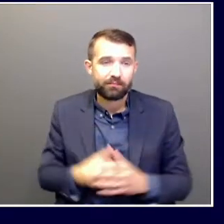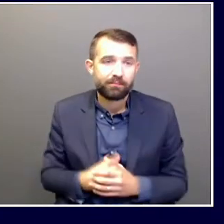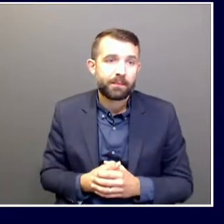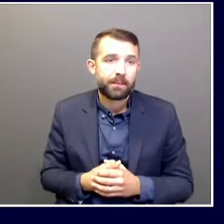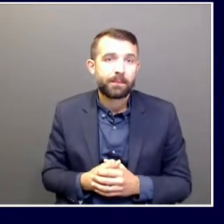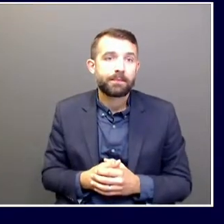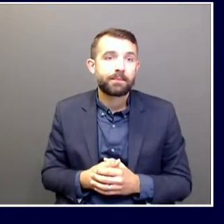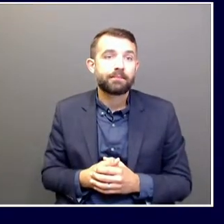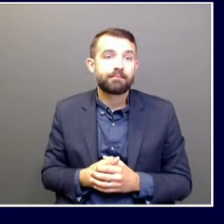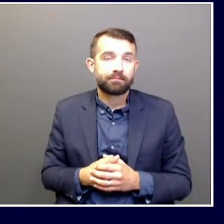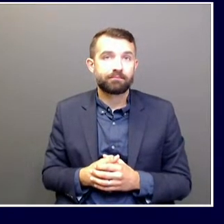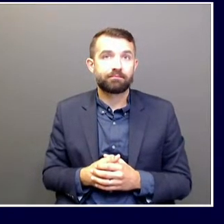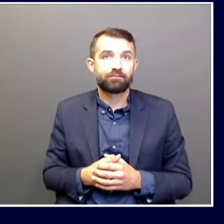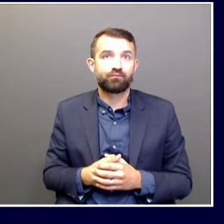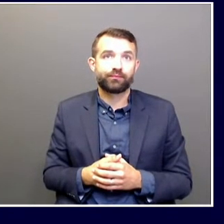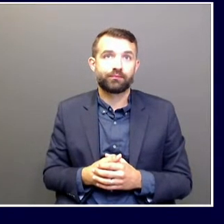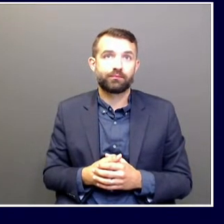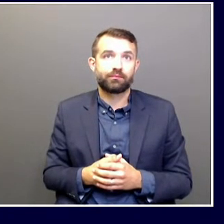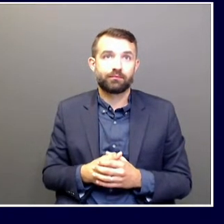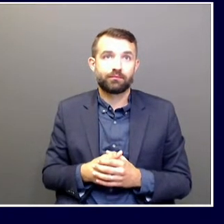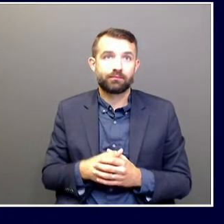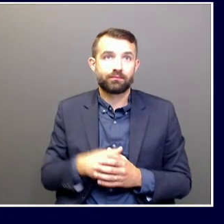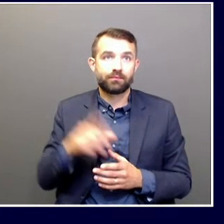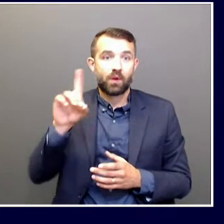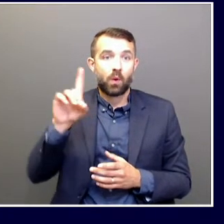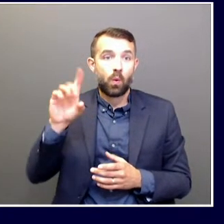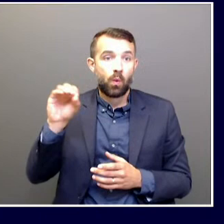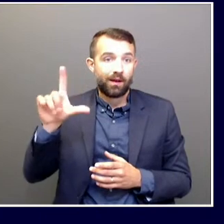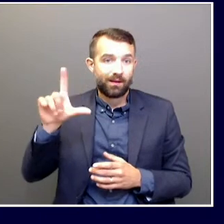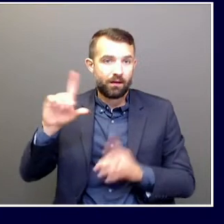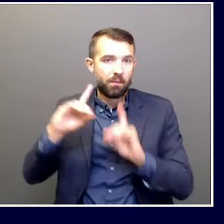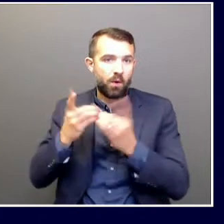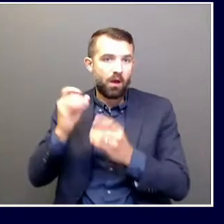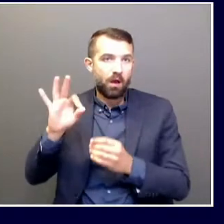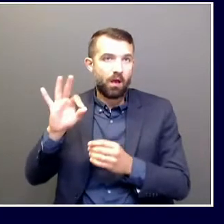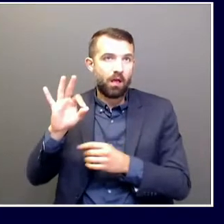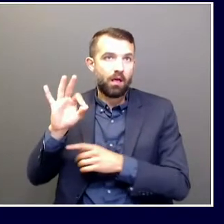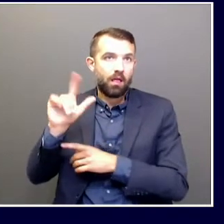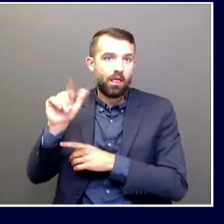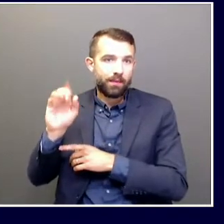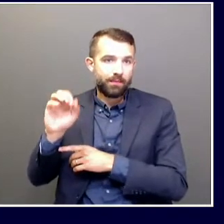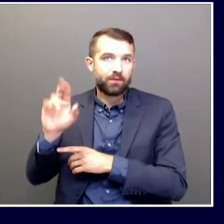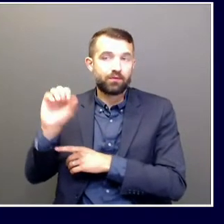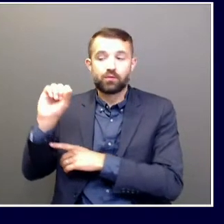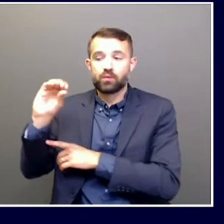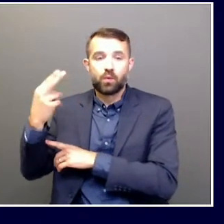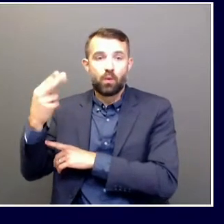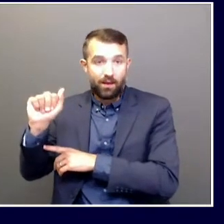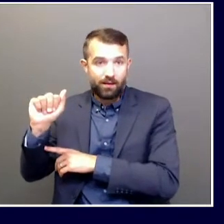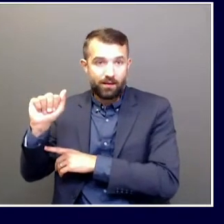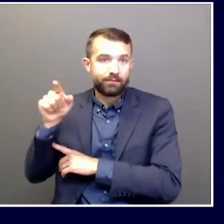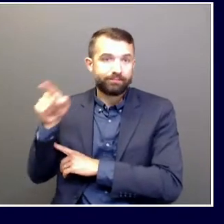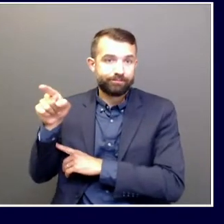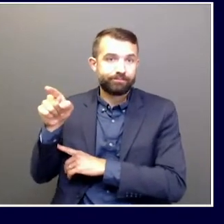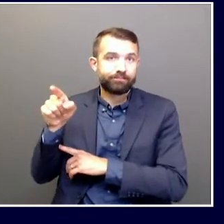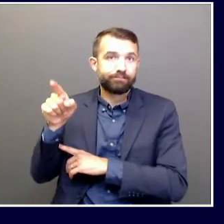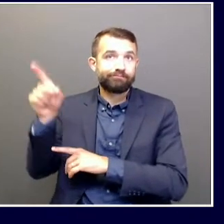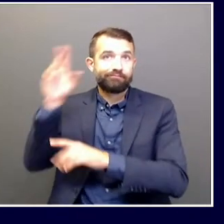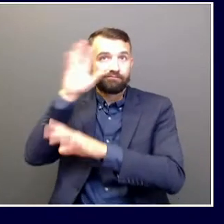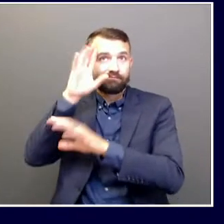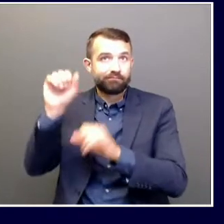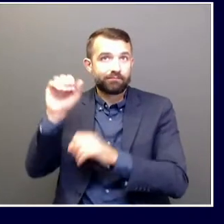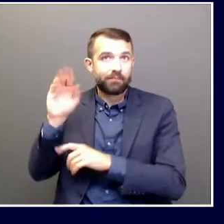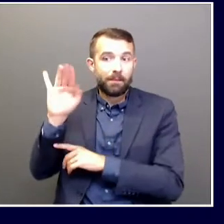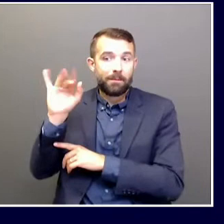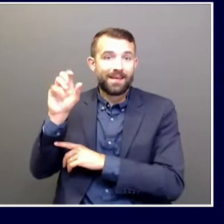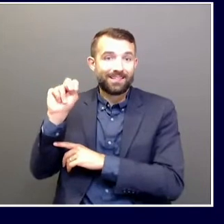saw with the Department of Labor and OSHA rule that came out from President Biden's COVID plan, people who work at employers of